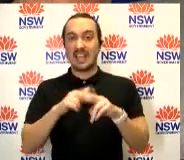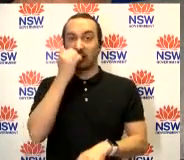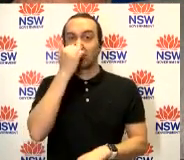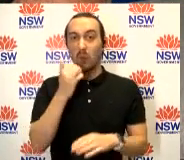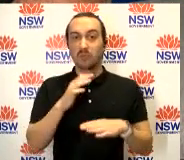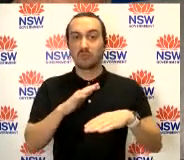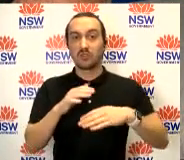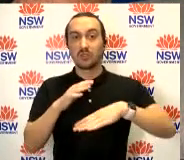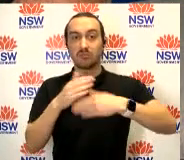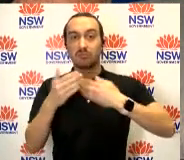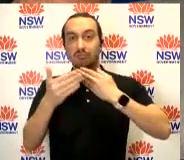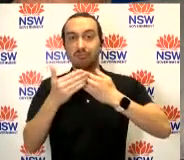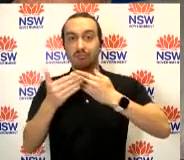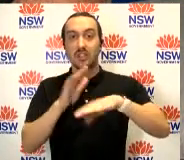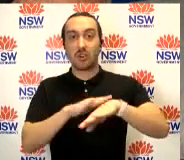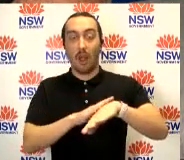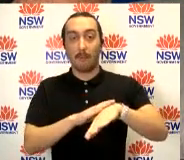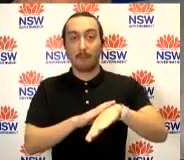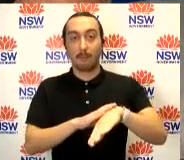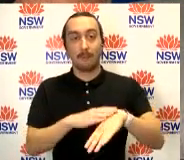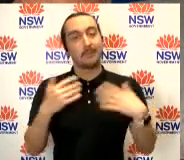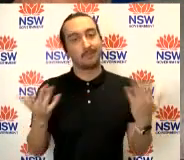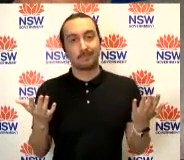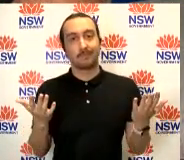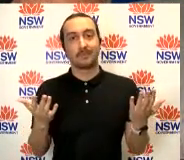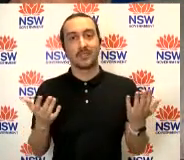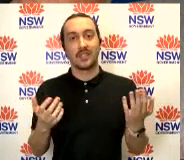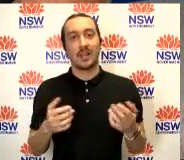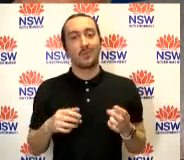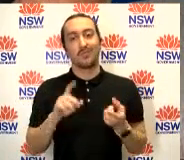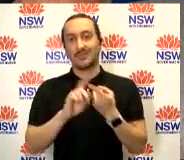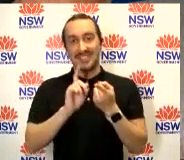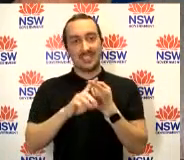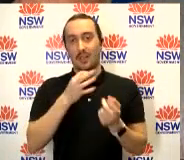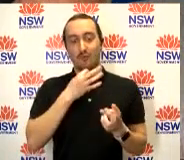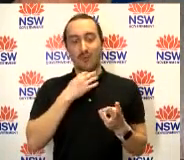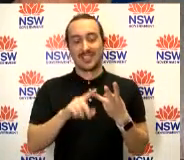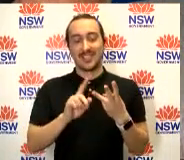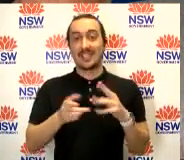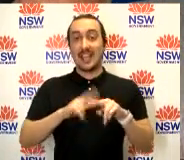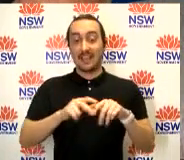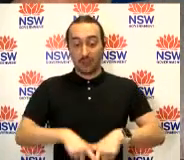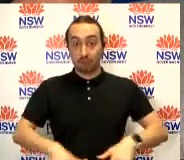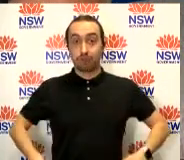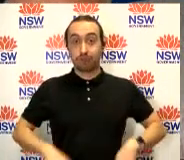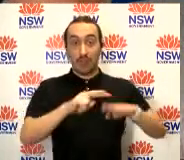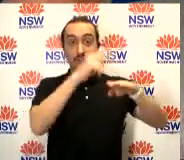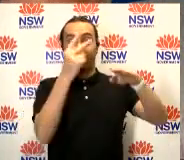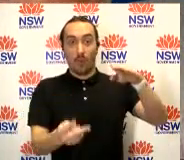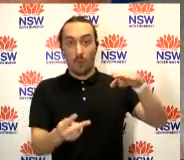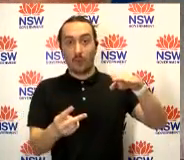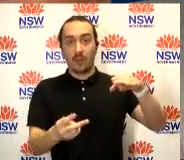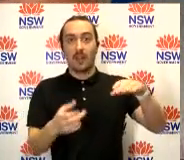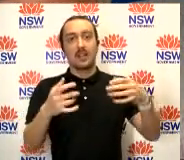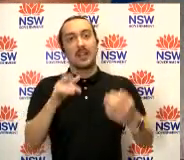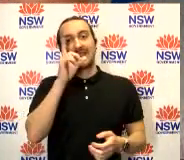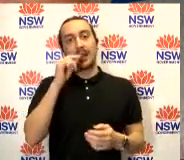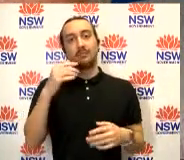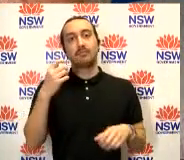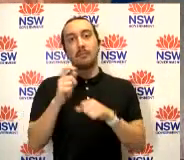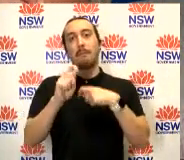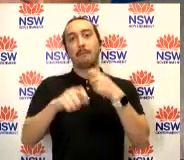problem if you were suspended in the harness because of suspension trauma after you've fallen. But actually, if you're using a harness as a control measure, no, you can wear it for a long time. I